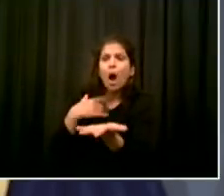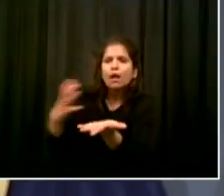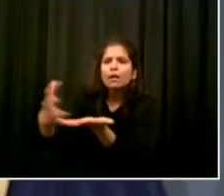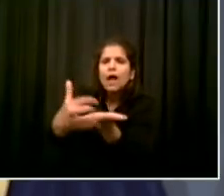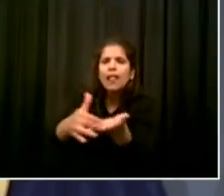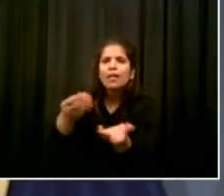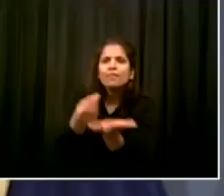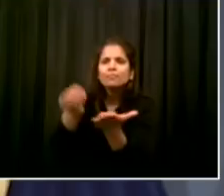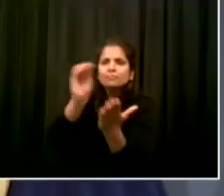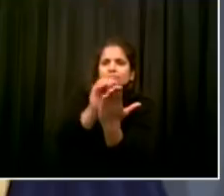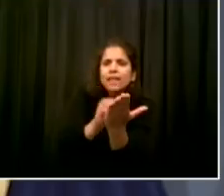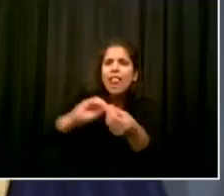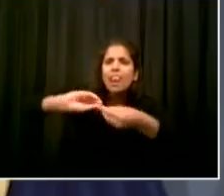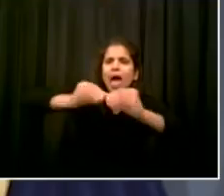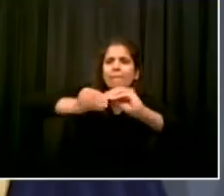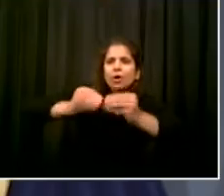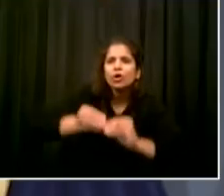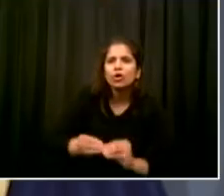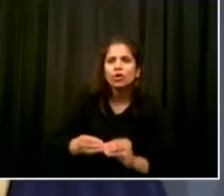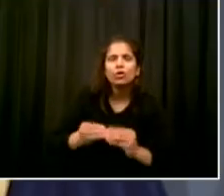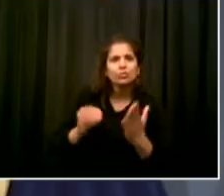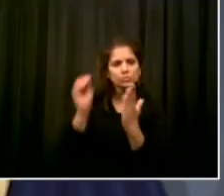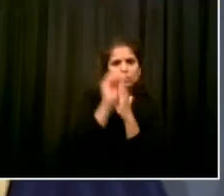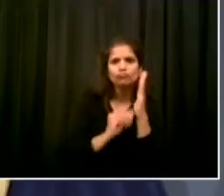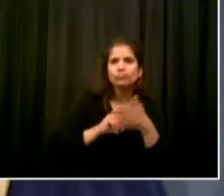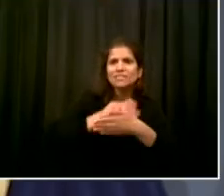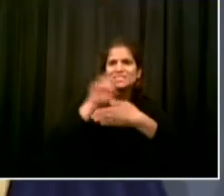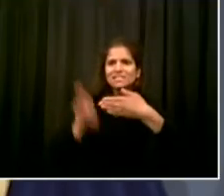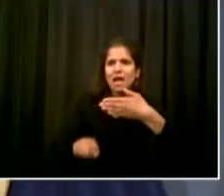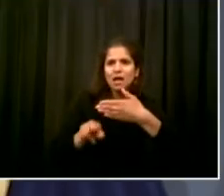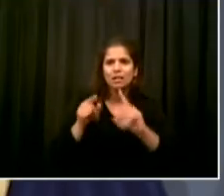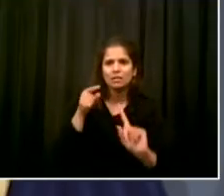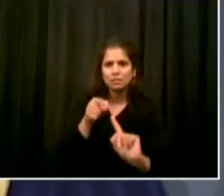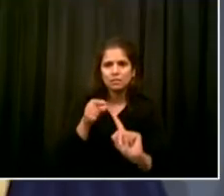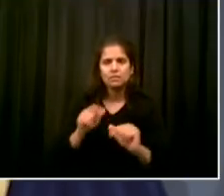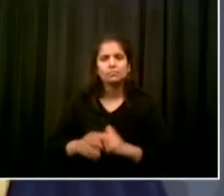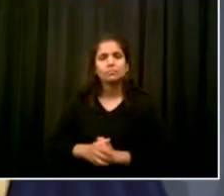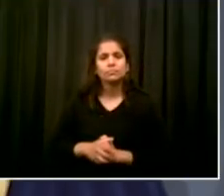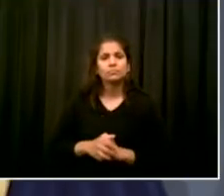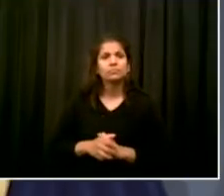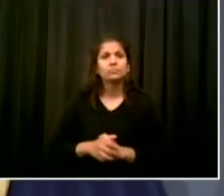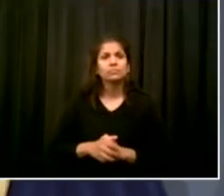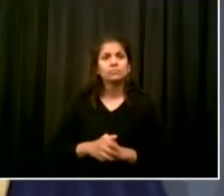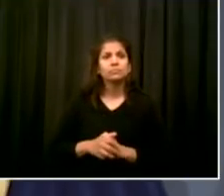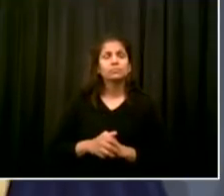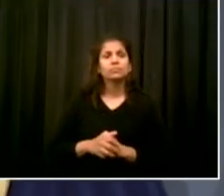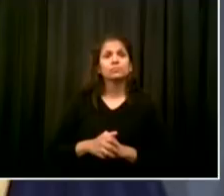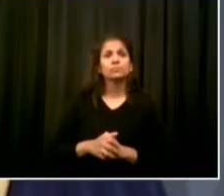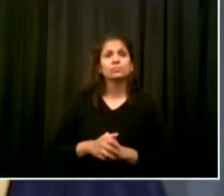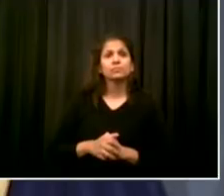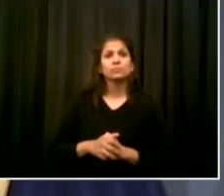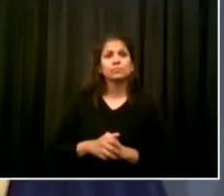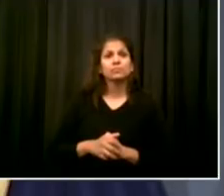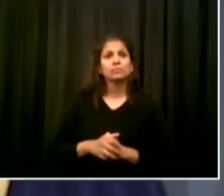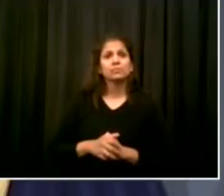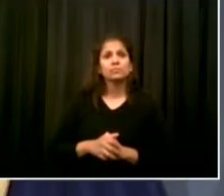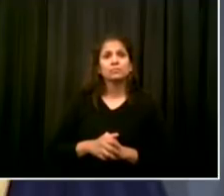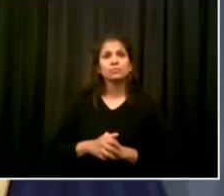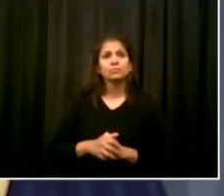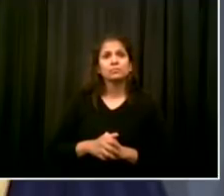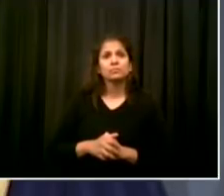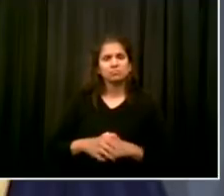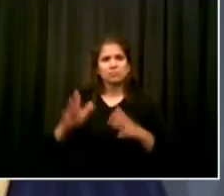from one perspective, and then there are folks who live the lives of the issues we're talking about. The change is what people feel and know. It's